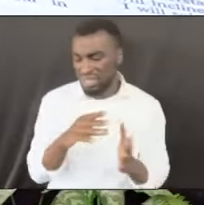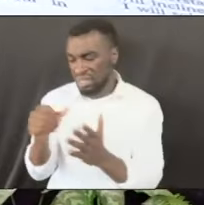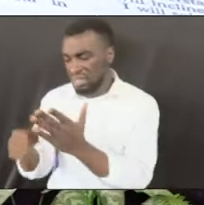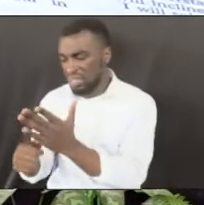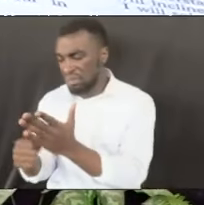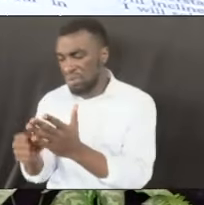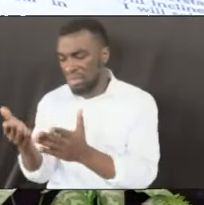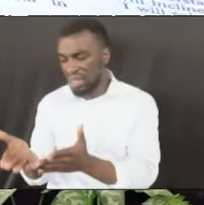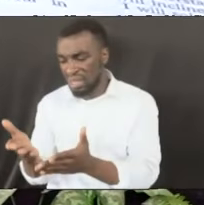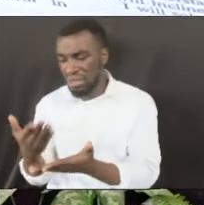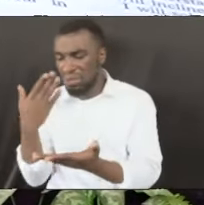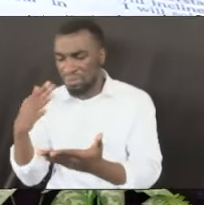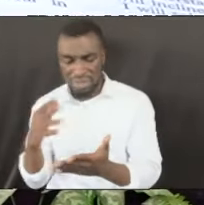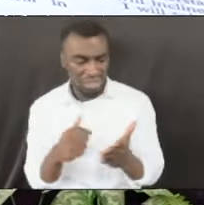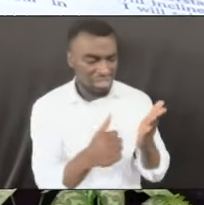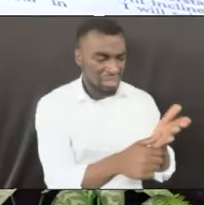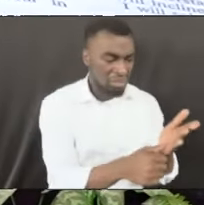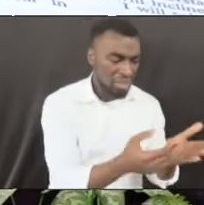one.